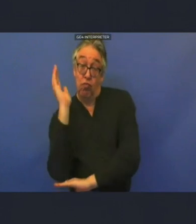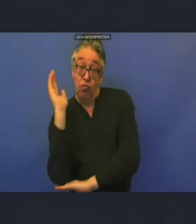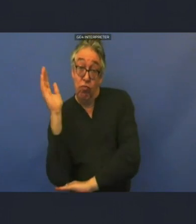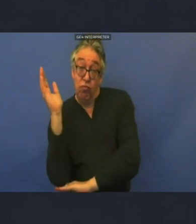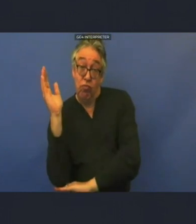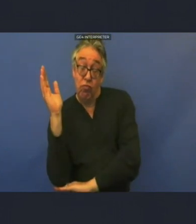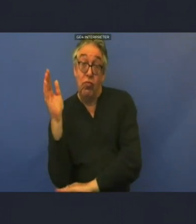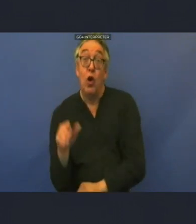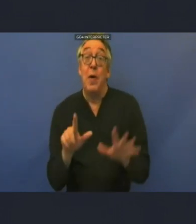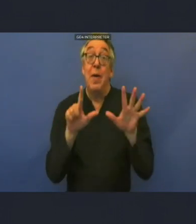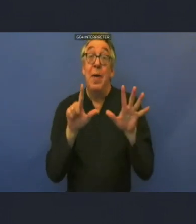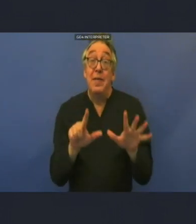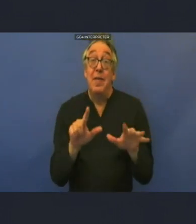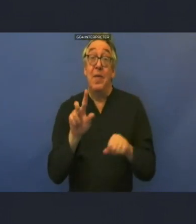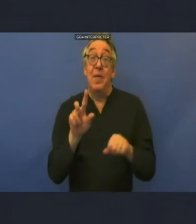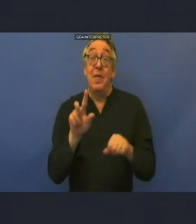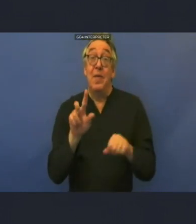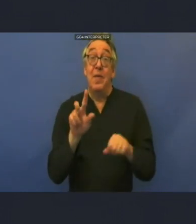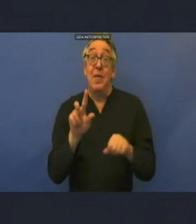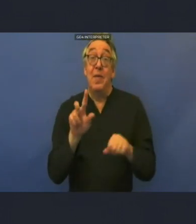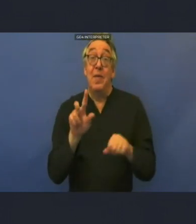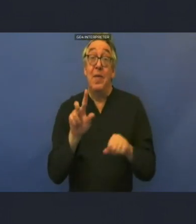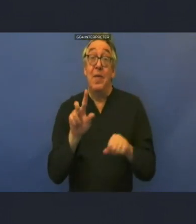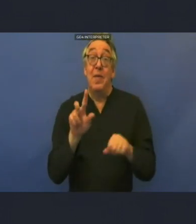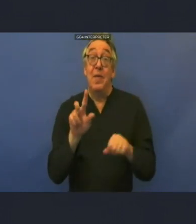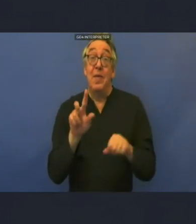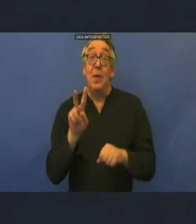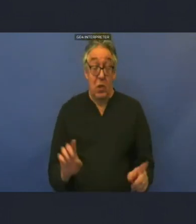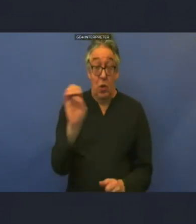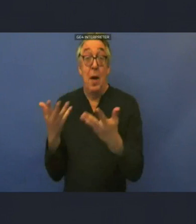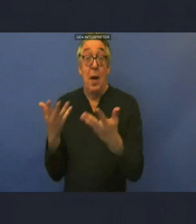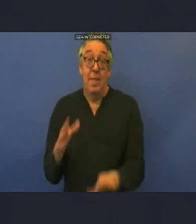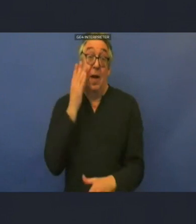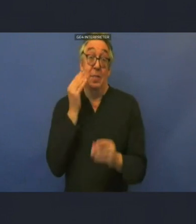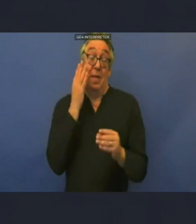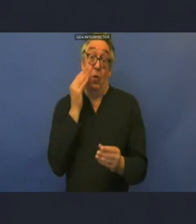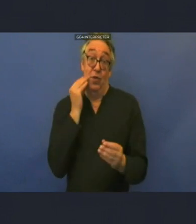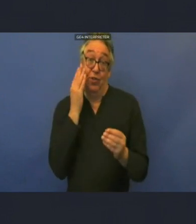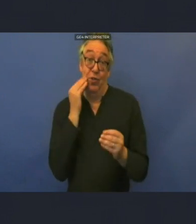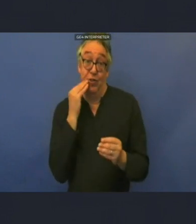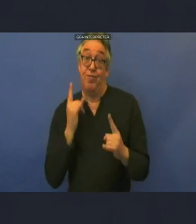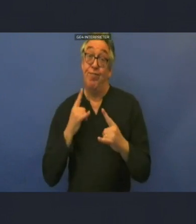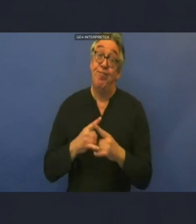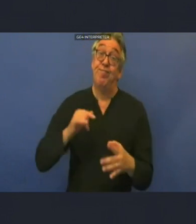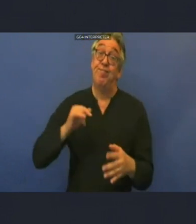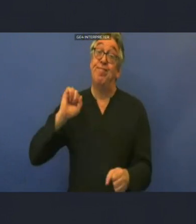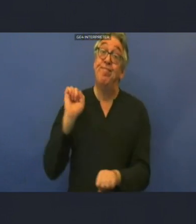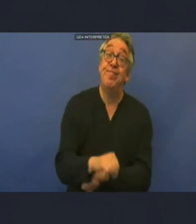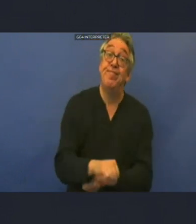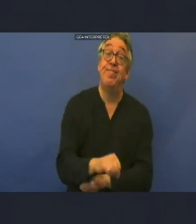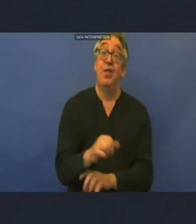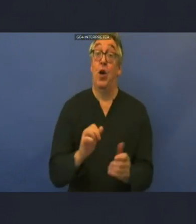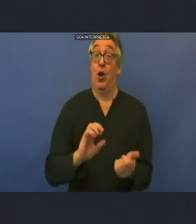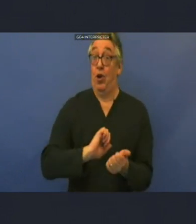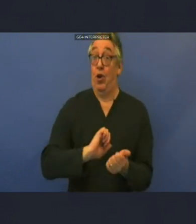lived experiences of sexual abuse in sport. And this project changed the lives of many